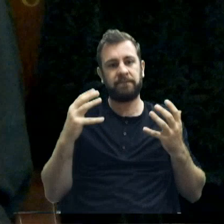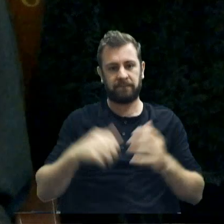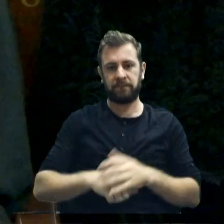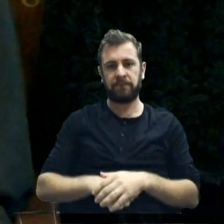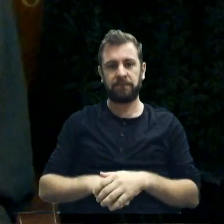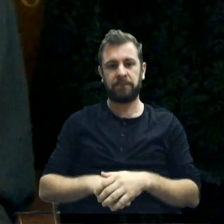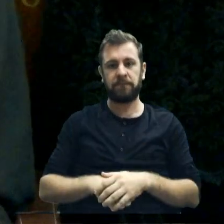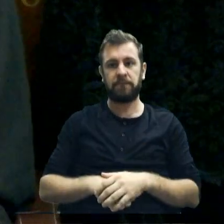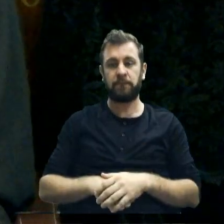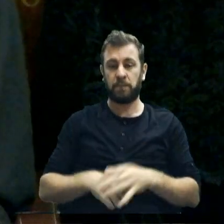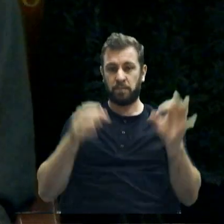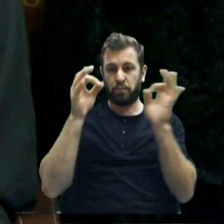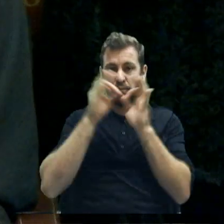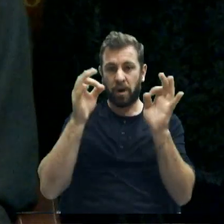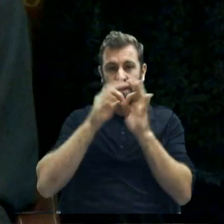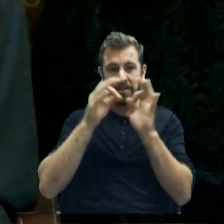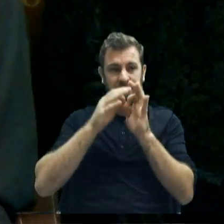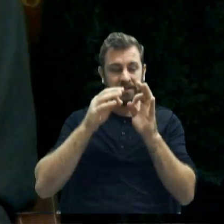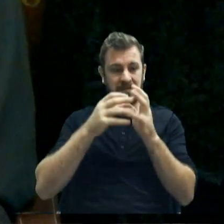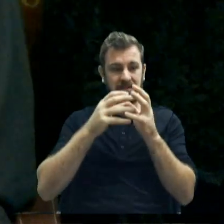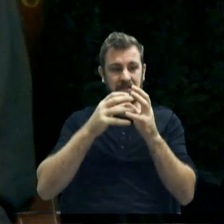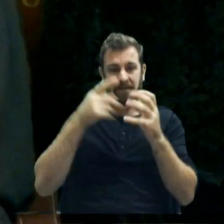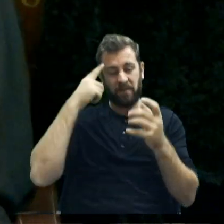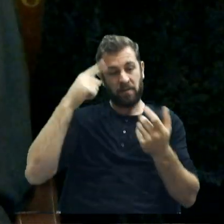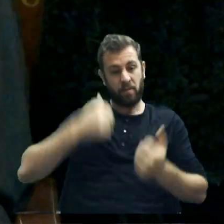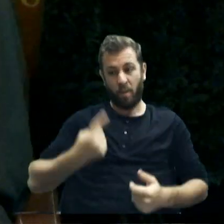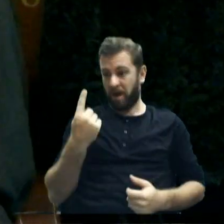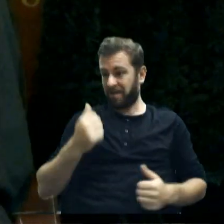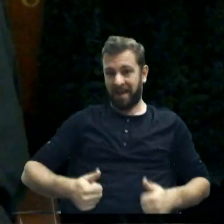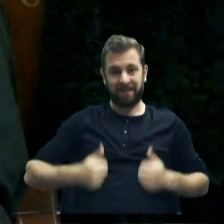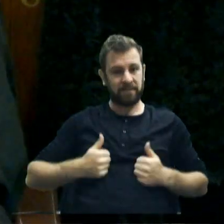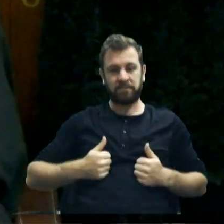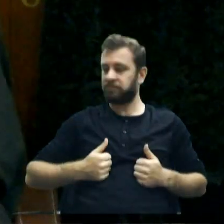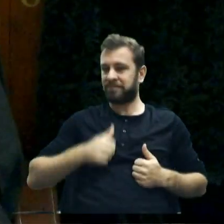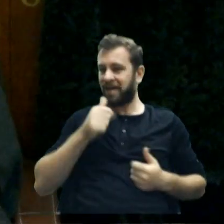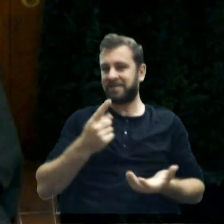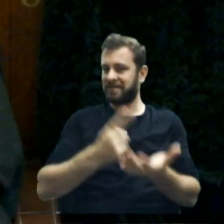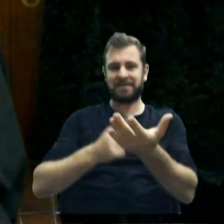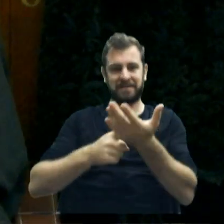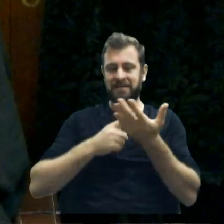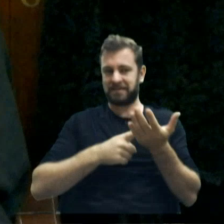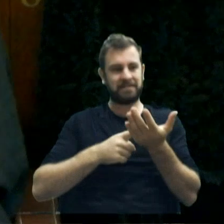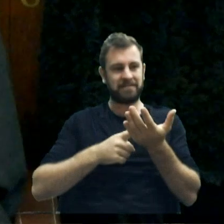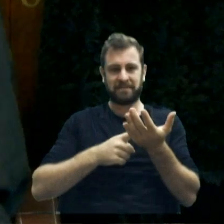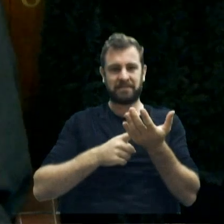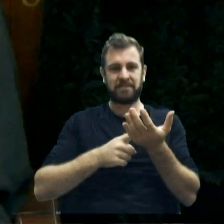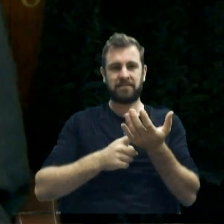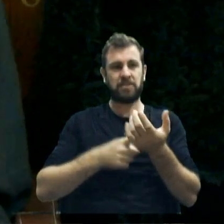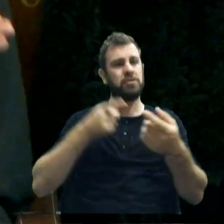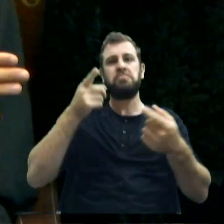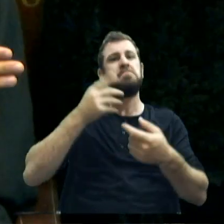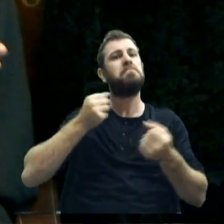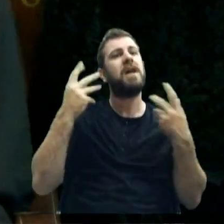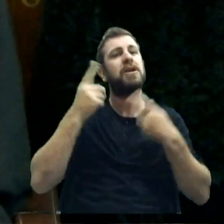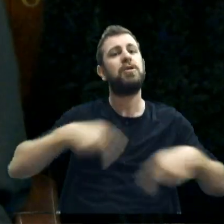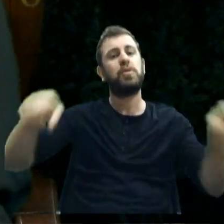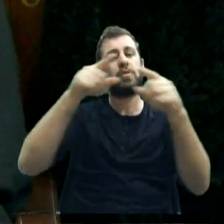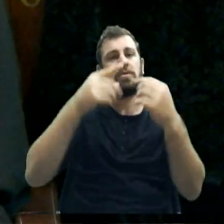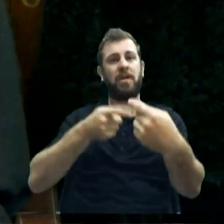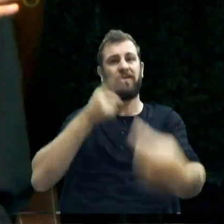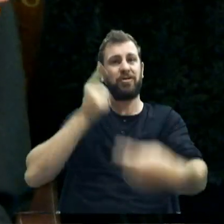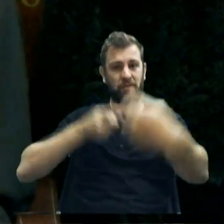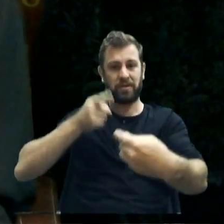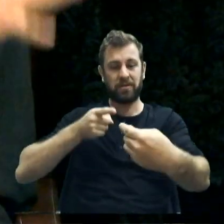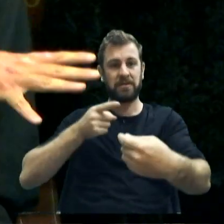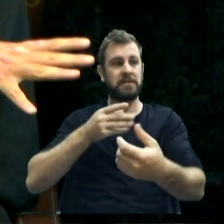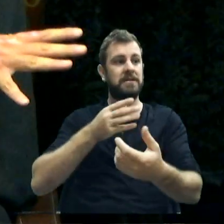Now, the price tag of lives is not my discussion. A lot of you will argue, and it's a legitimate argue, the reaction that certain lives